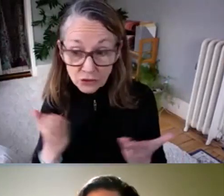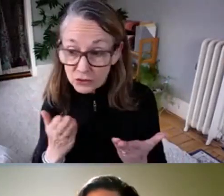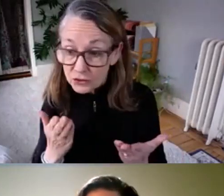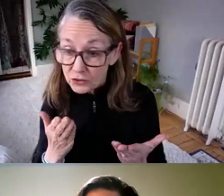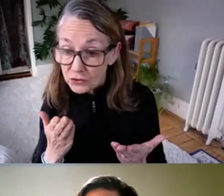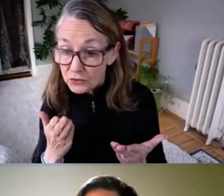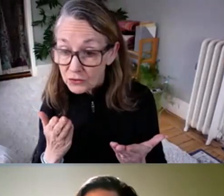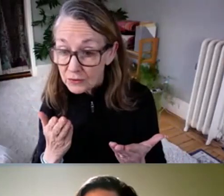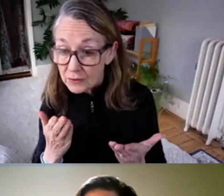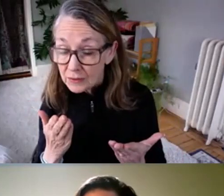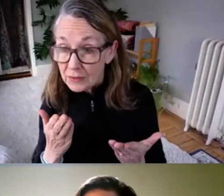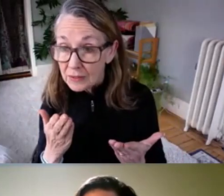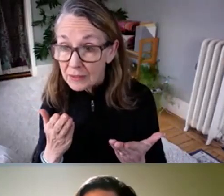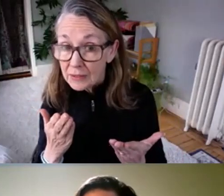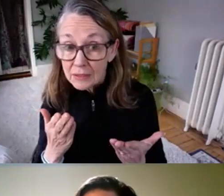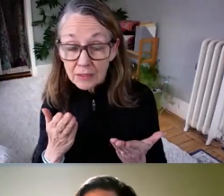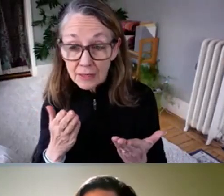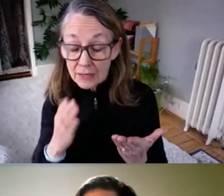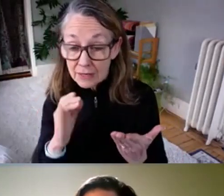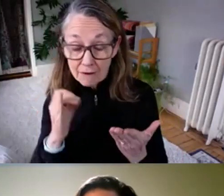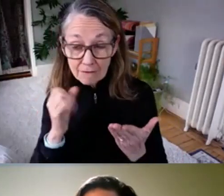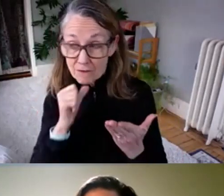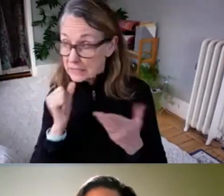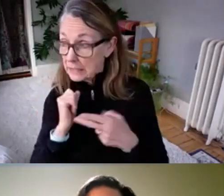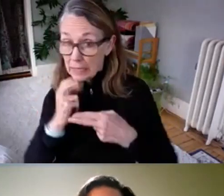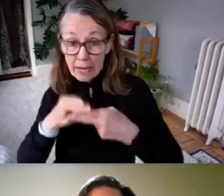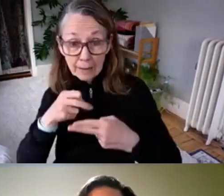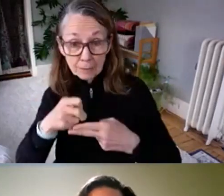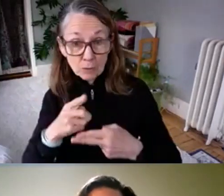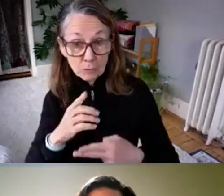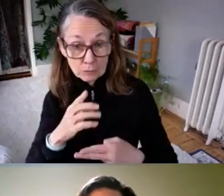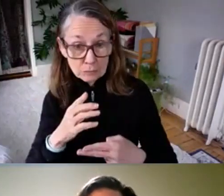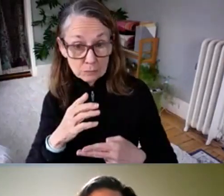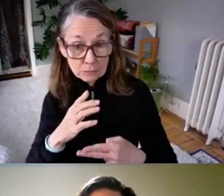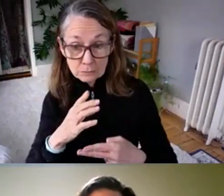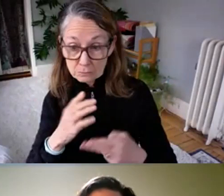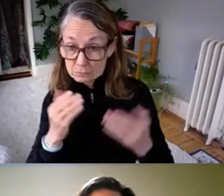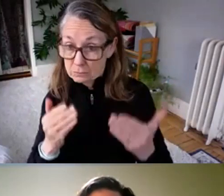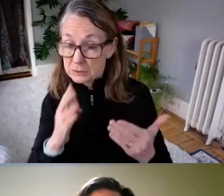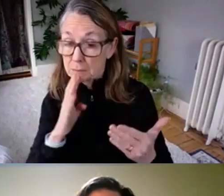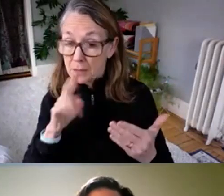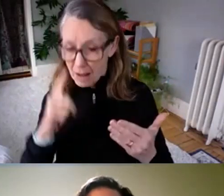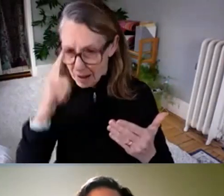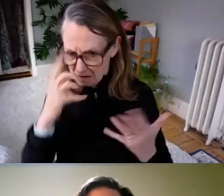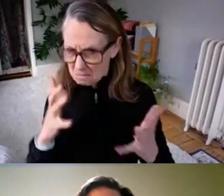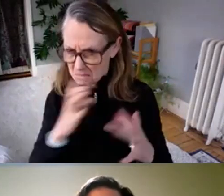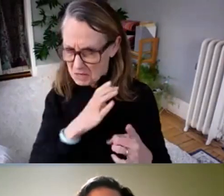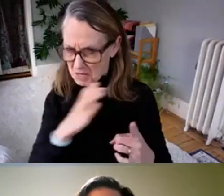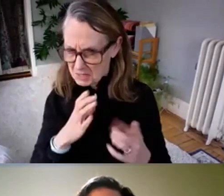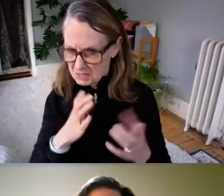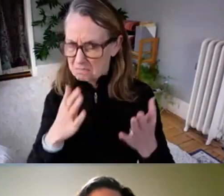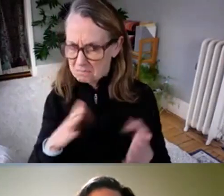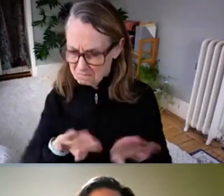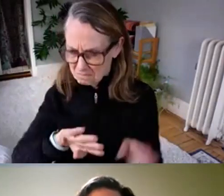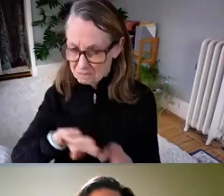And if I didn't name you yet, feel free to speak up. But I think that might be it. And then we have